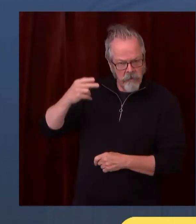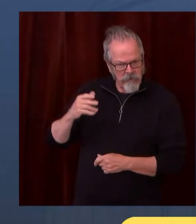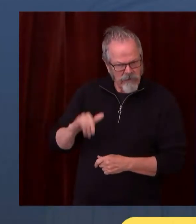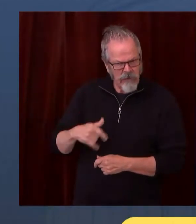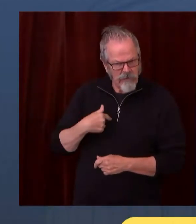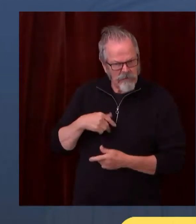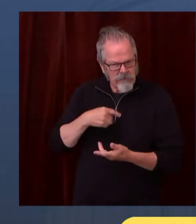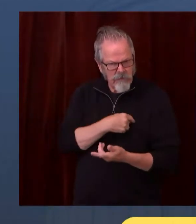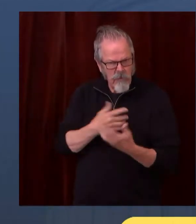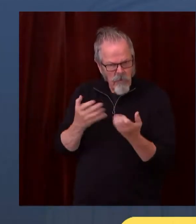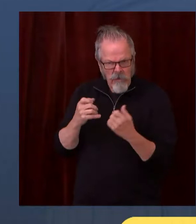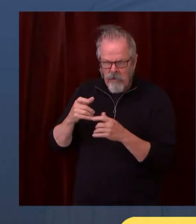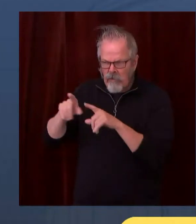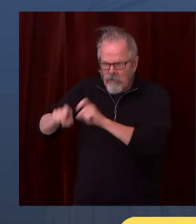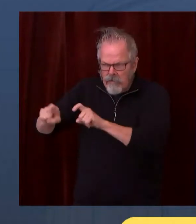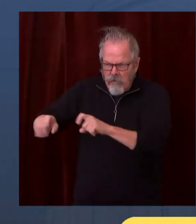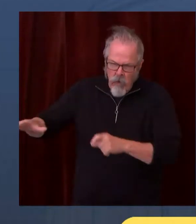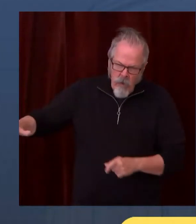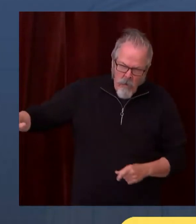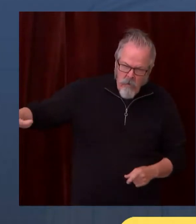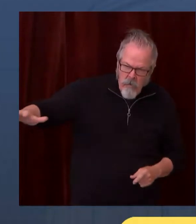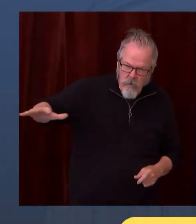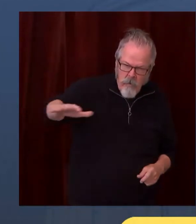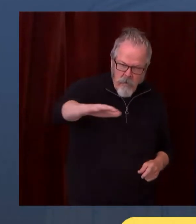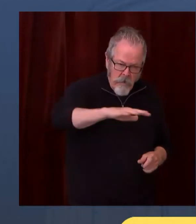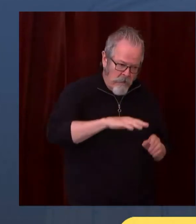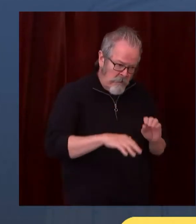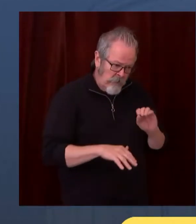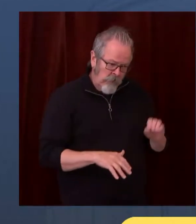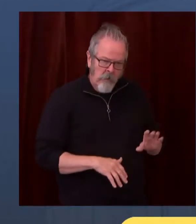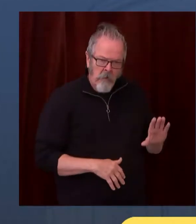to come down in days,